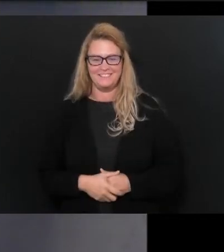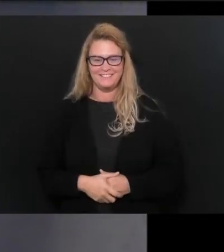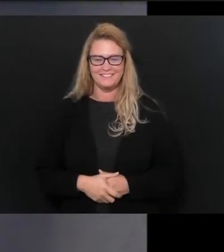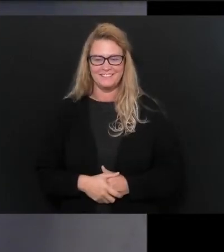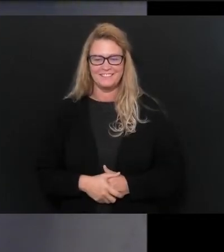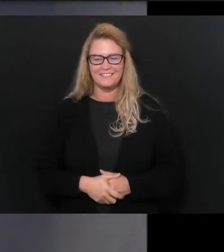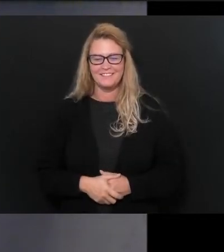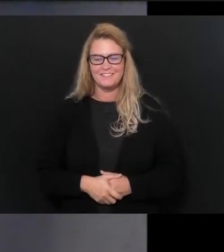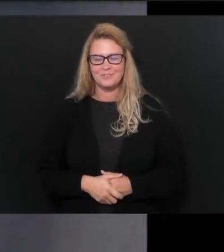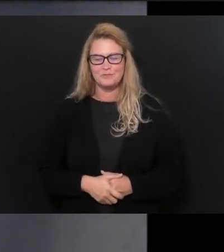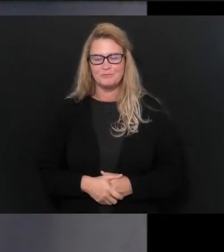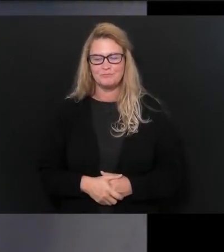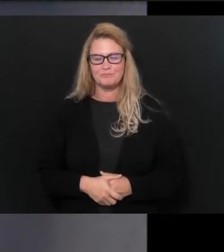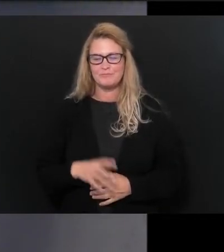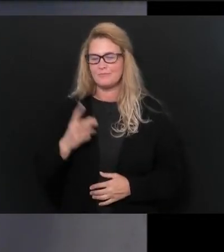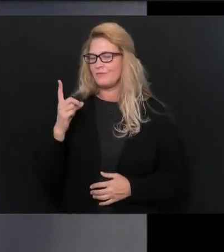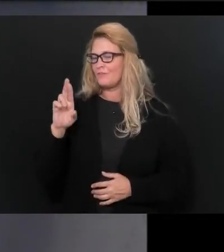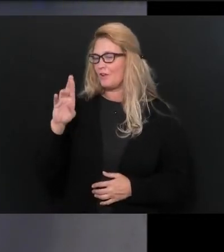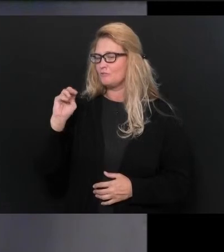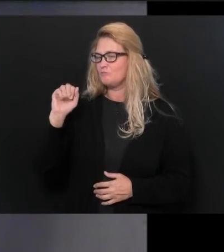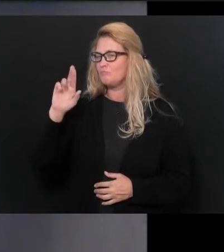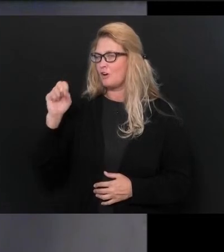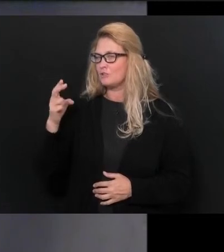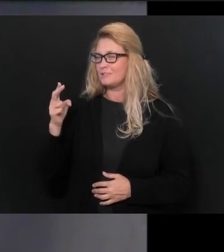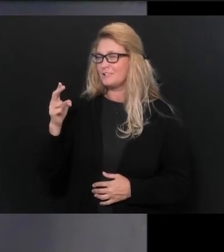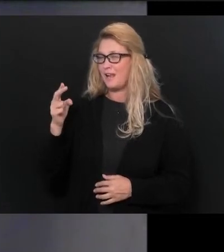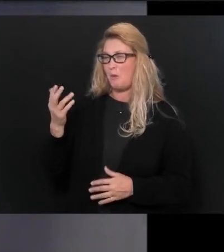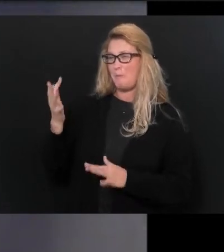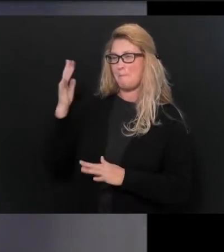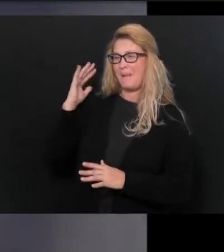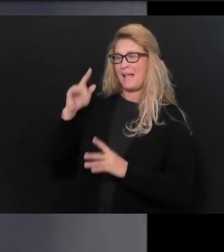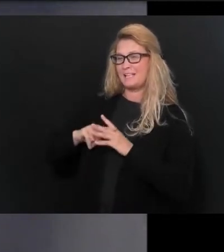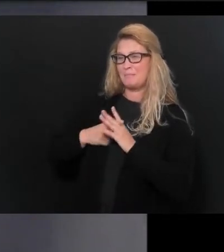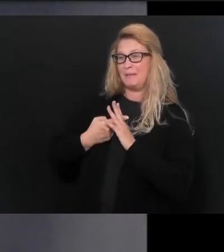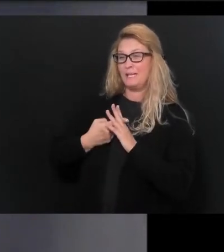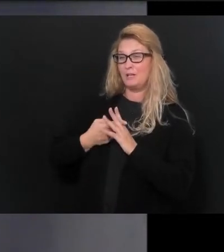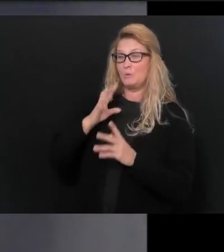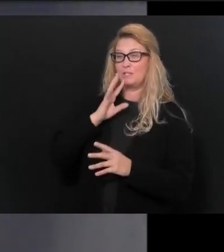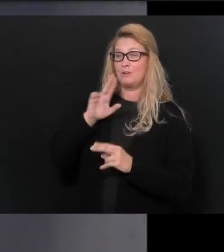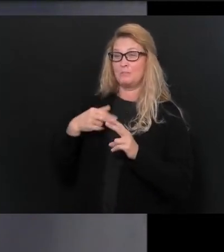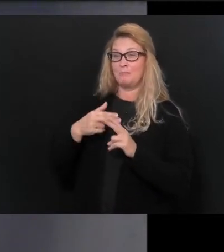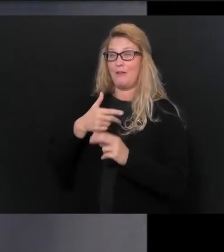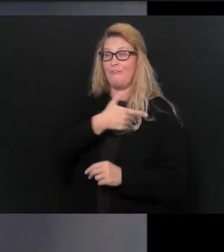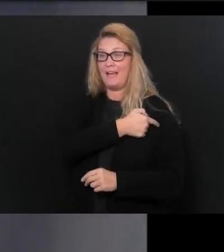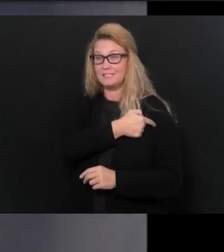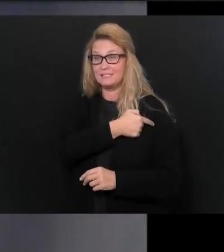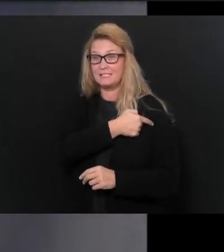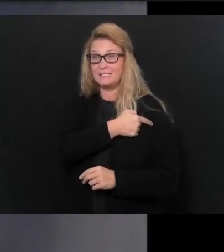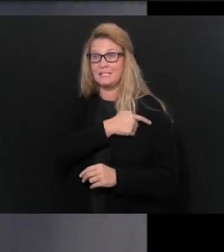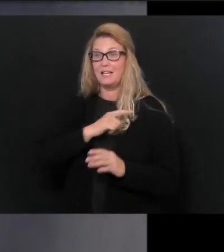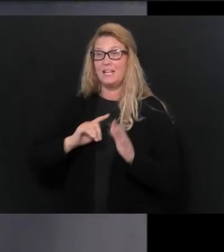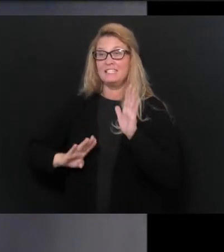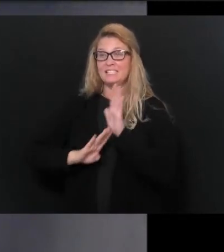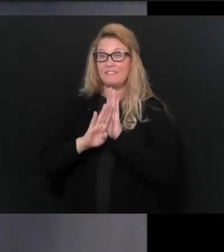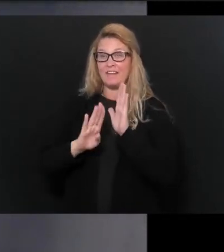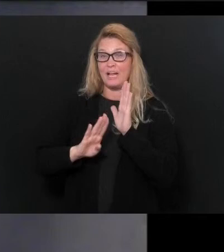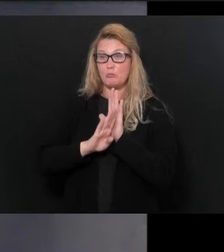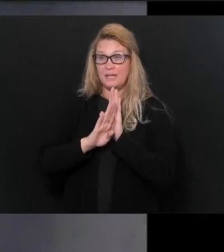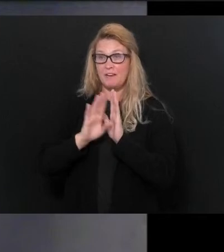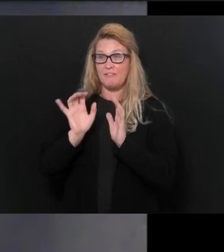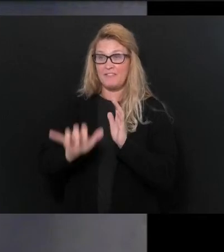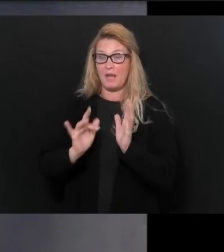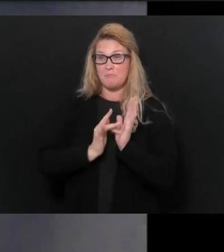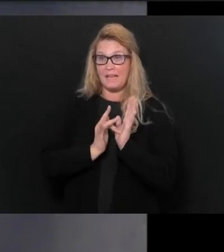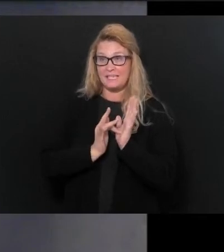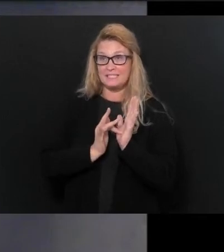the beginning, when we first received word of the vaccine, made mention that the development of this vaccine